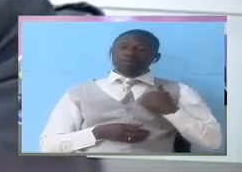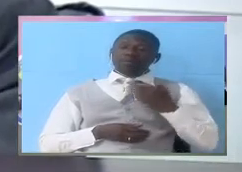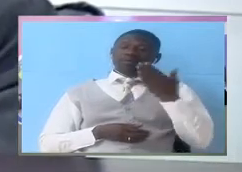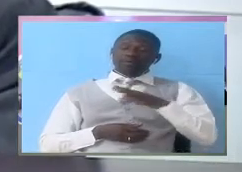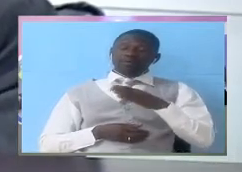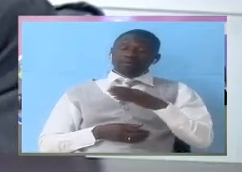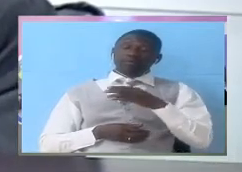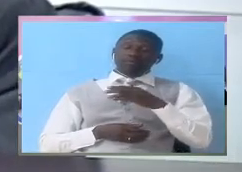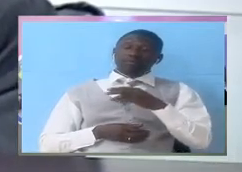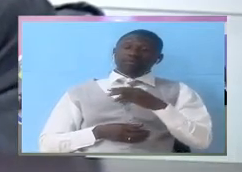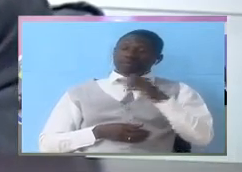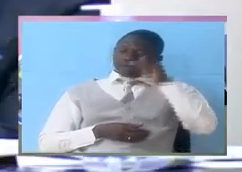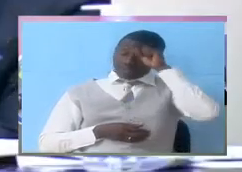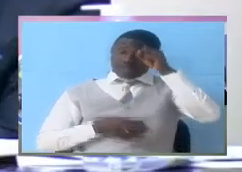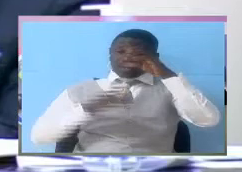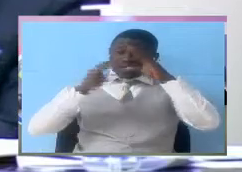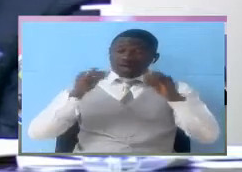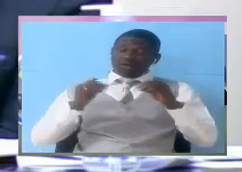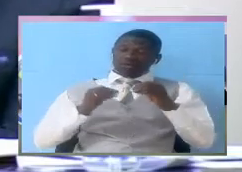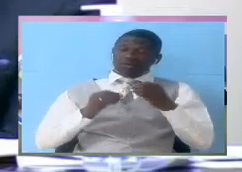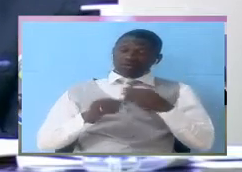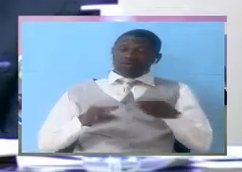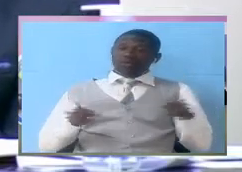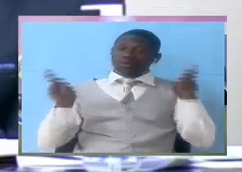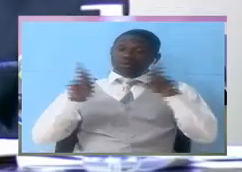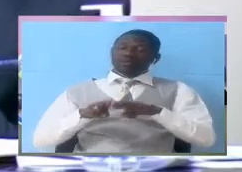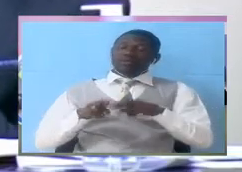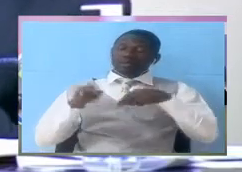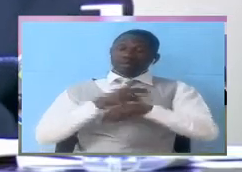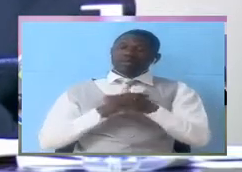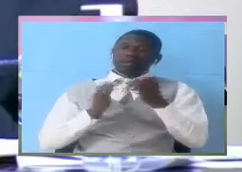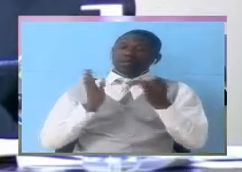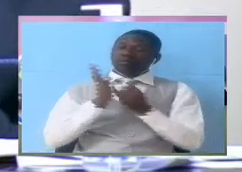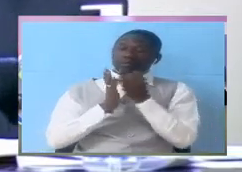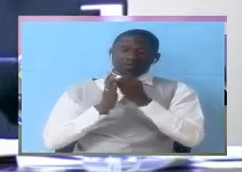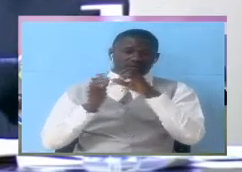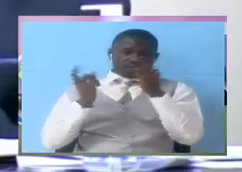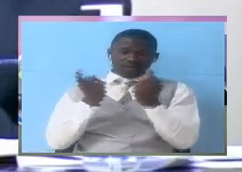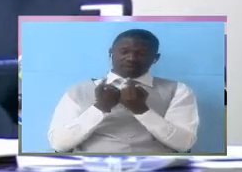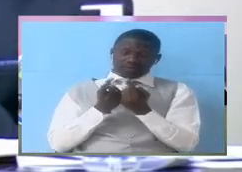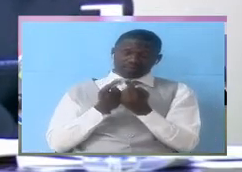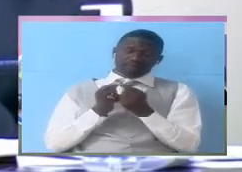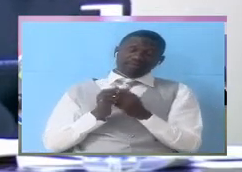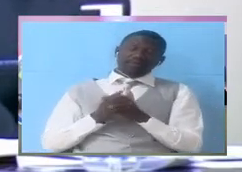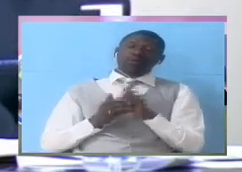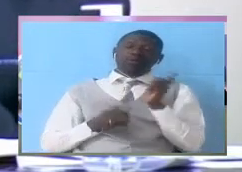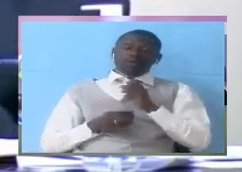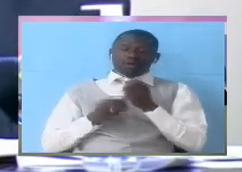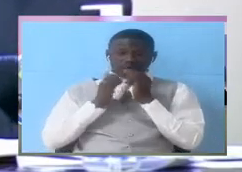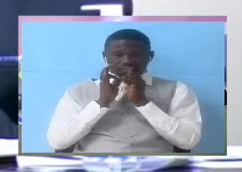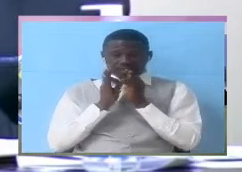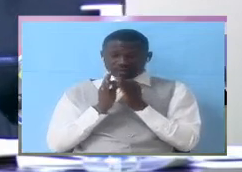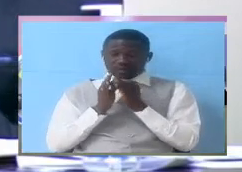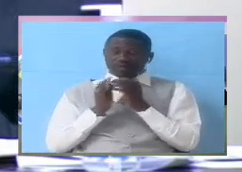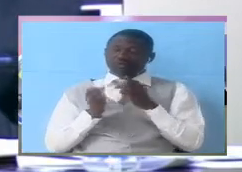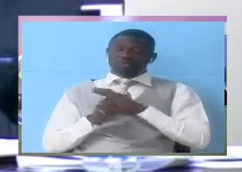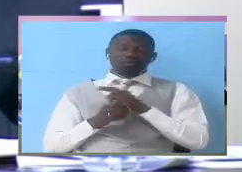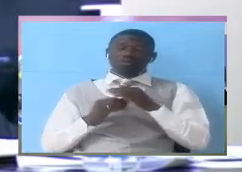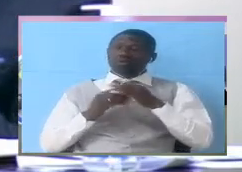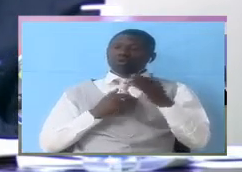ci panel ba. Okay, but what I am driving at. Way man li wa wax moy. It's not so much the flow